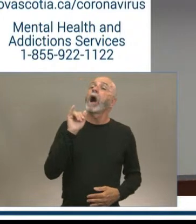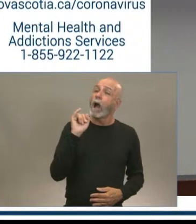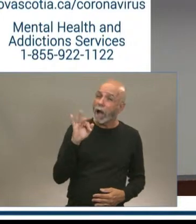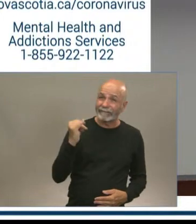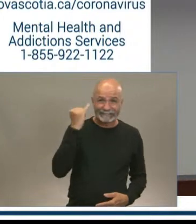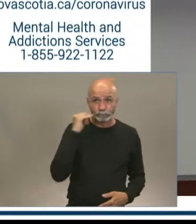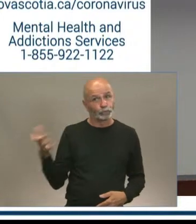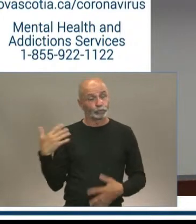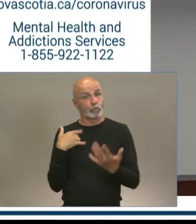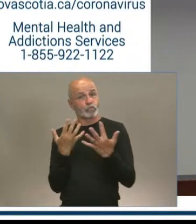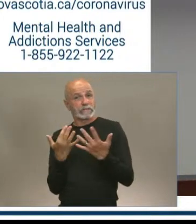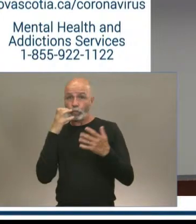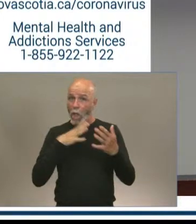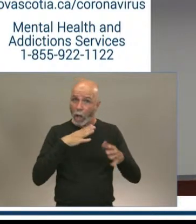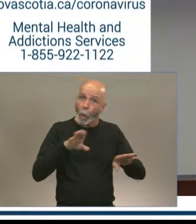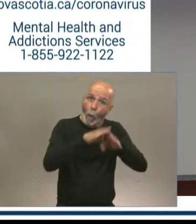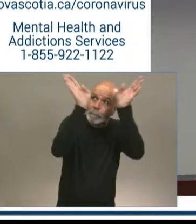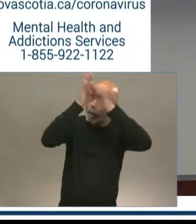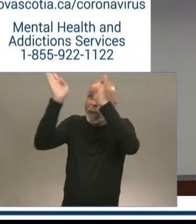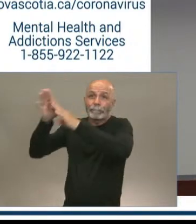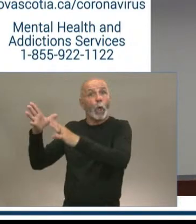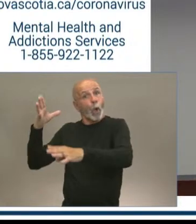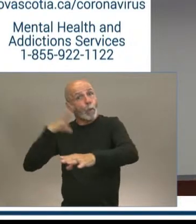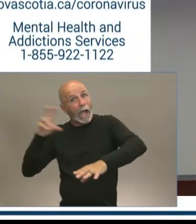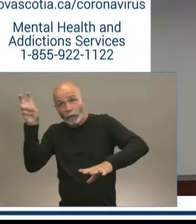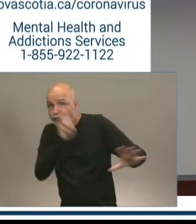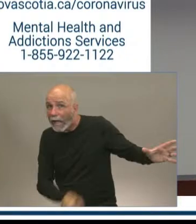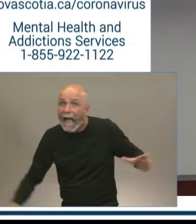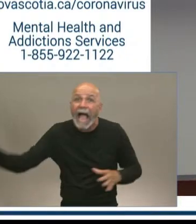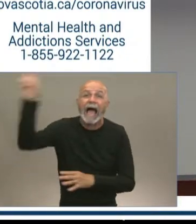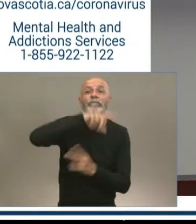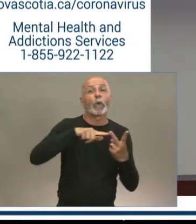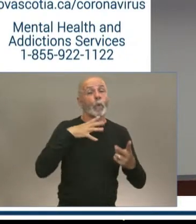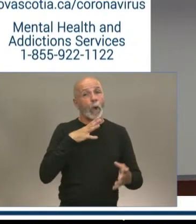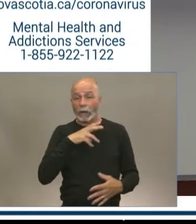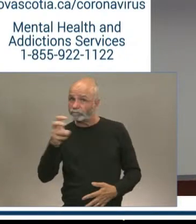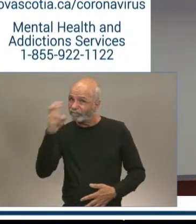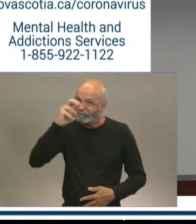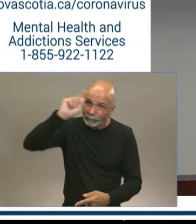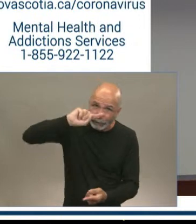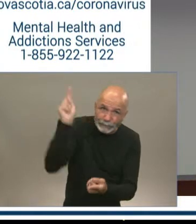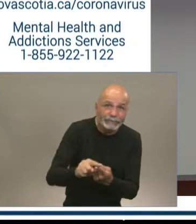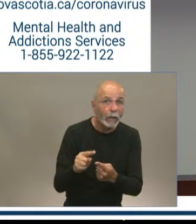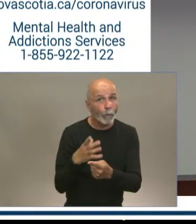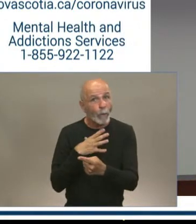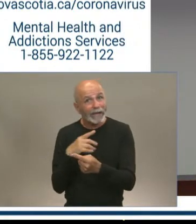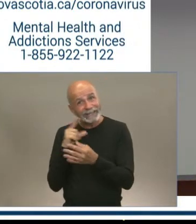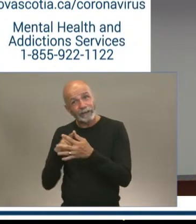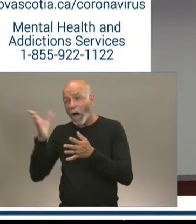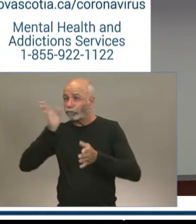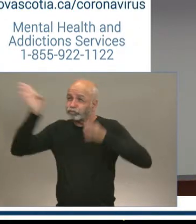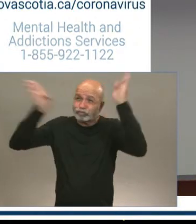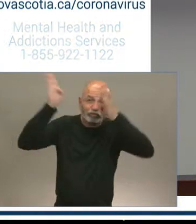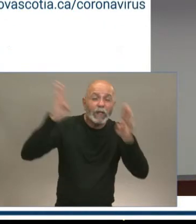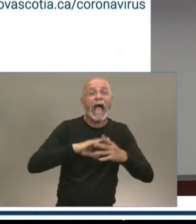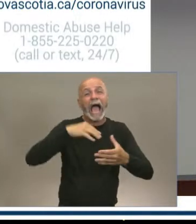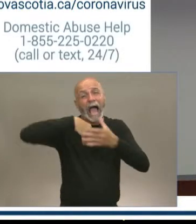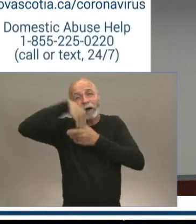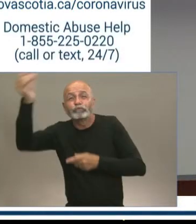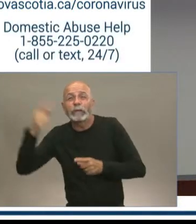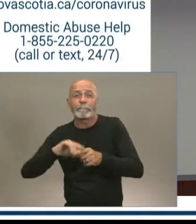reopen and you want to be able to travel more, if you want to have less restrictions, you want to be able to go out for dinner, go to a theater,